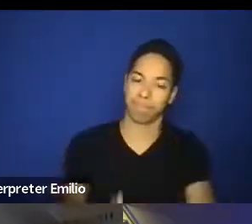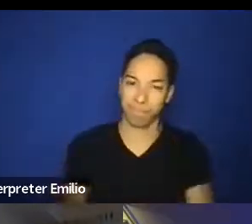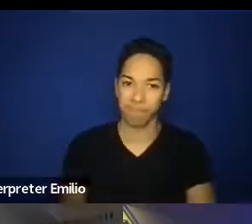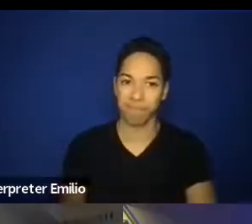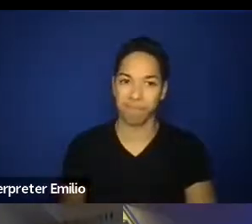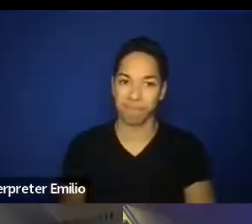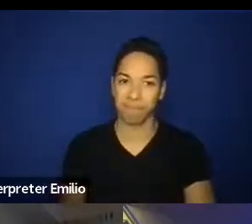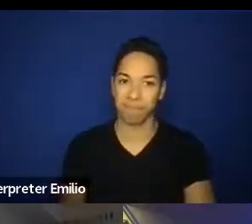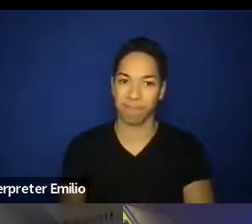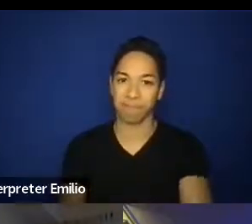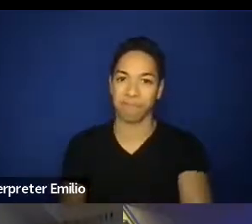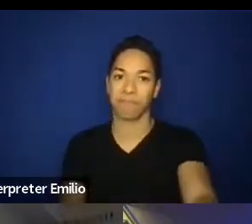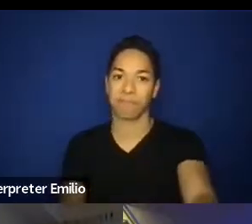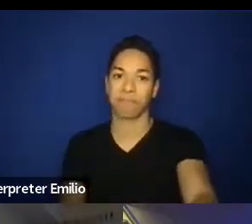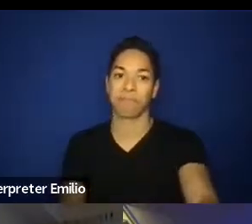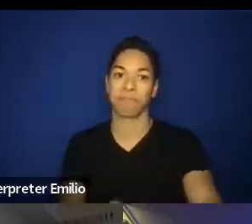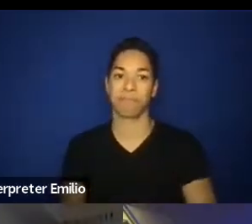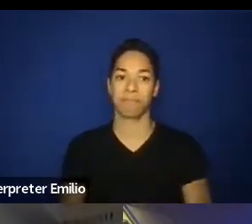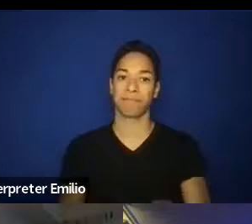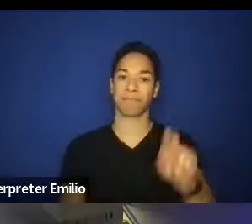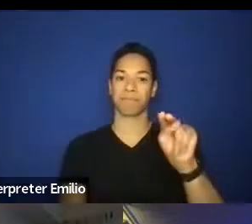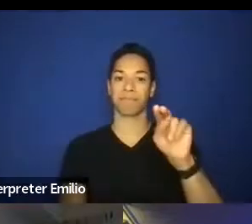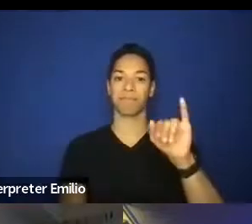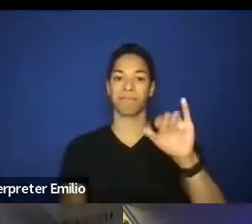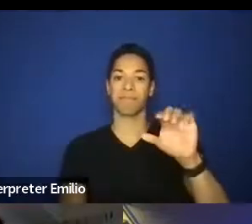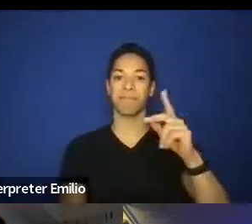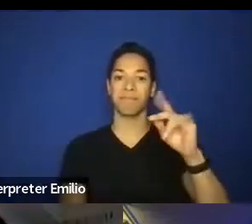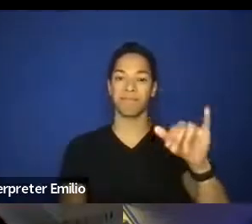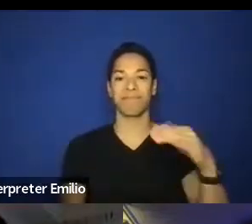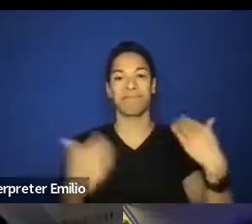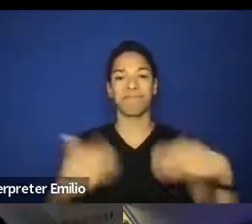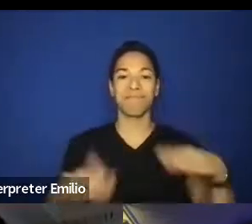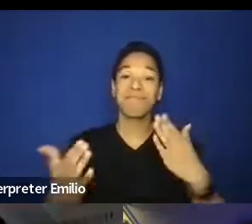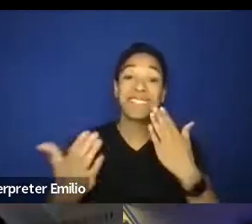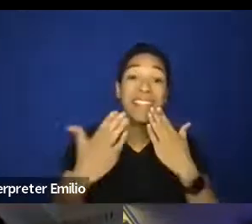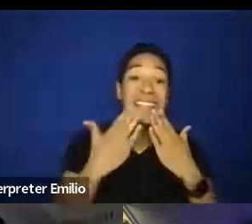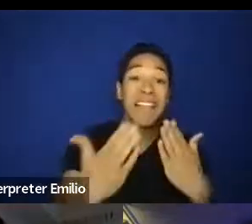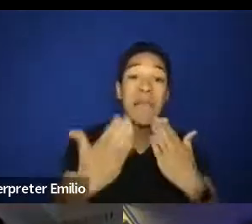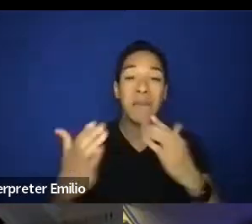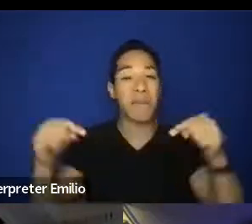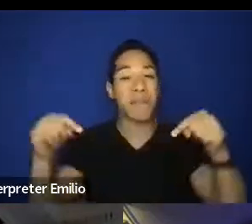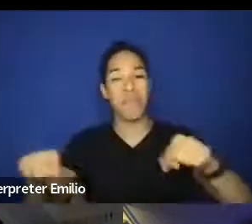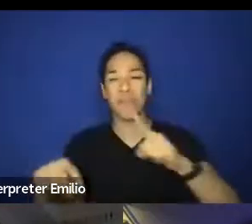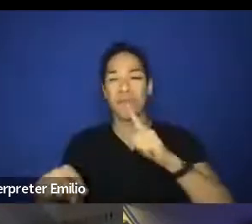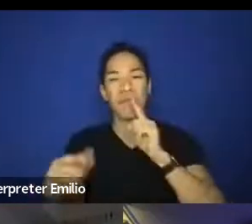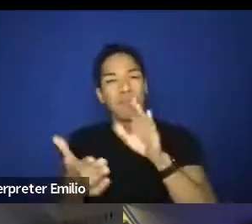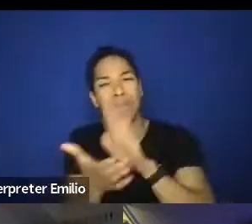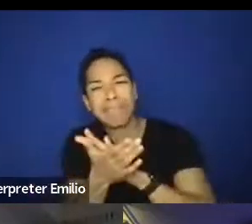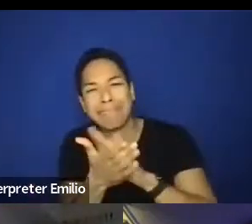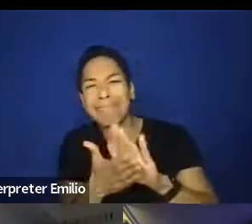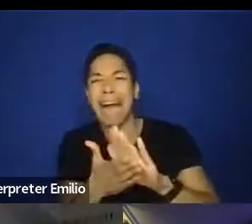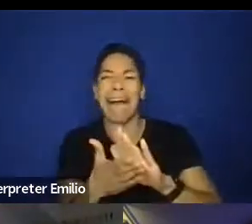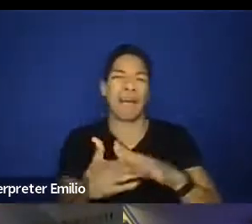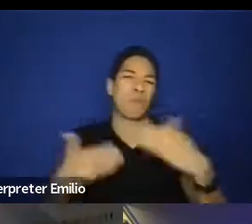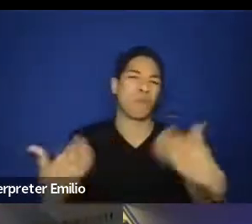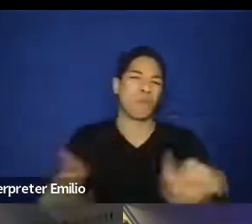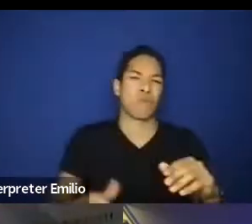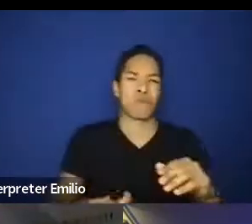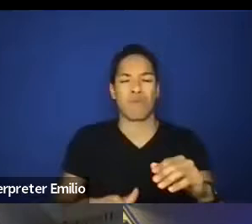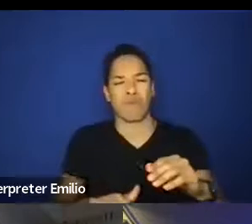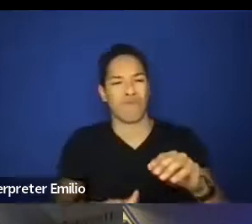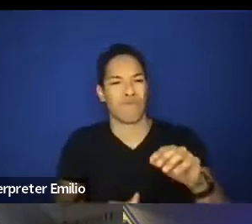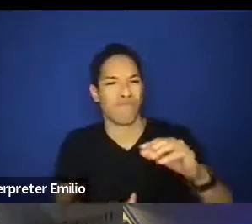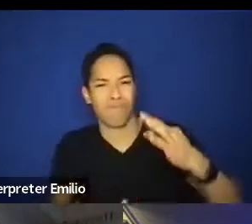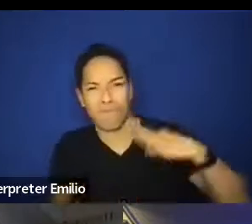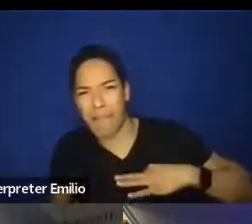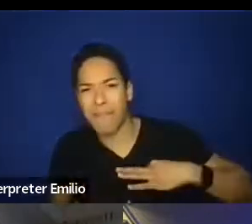Thank you all so much. This was such a fruitful, incredible conversation. I have taken so